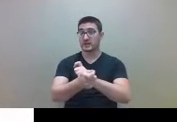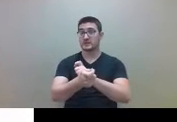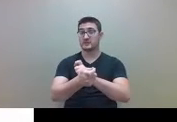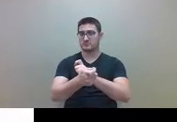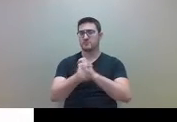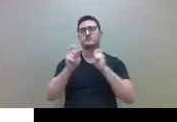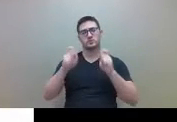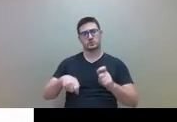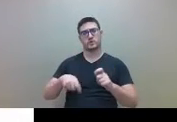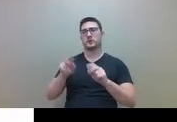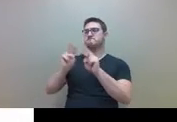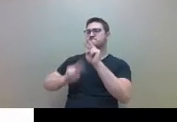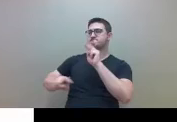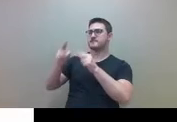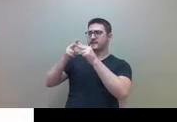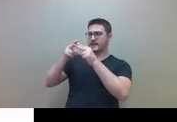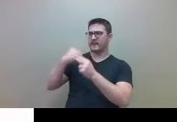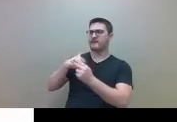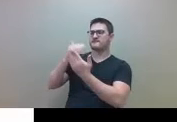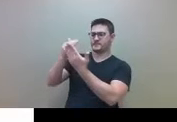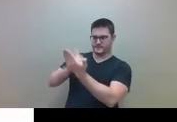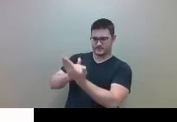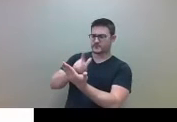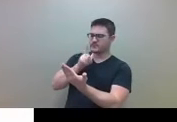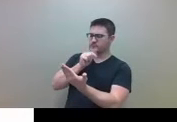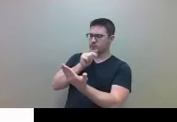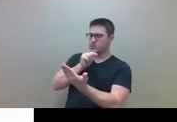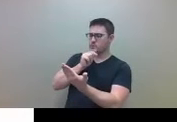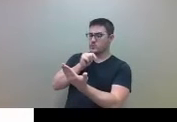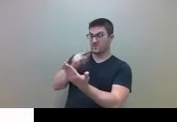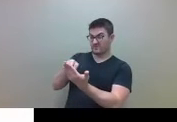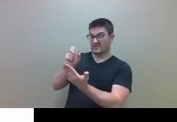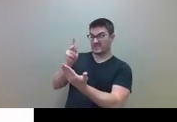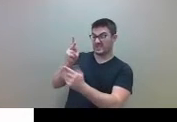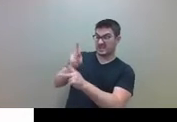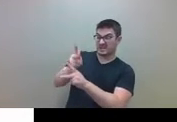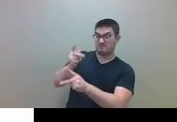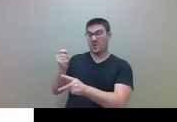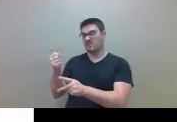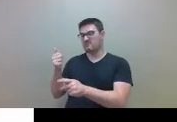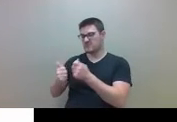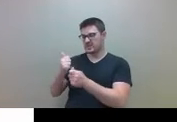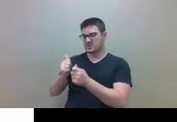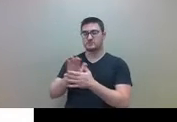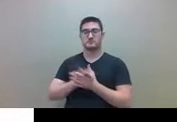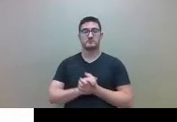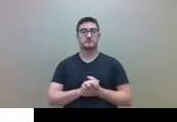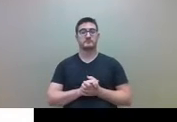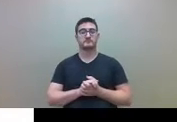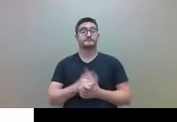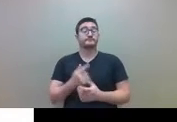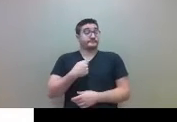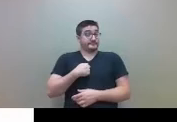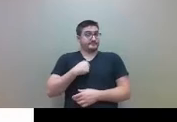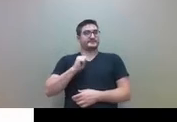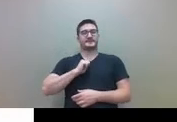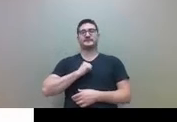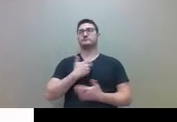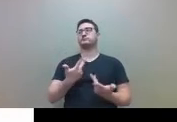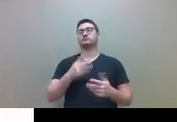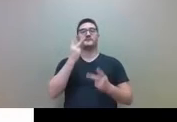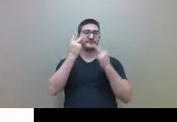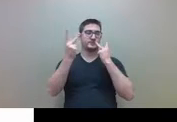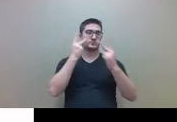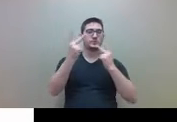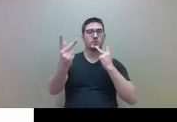right? And keep it somewhere where you can refer to it. I'm a very visual person, so I like to see that these